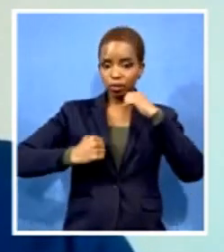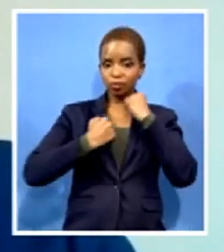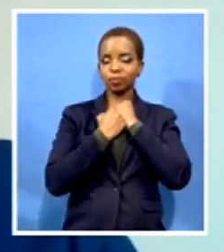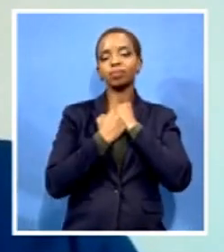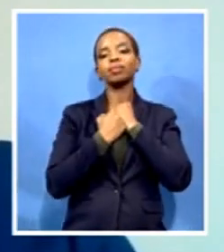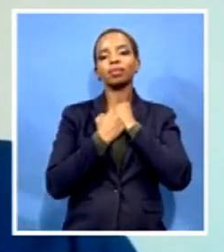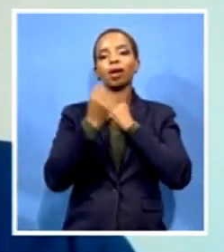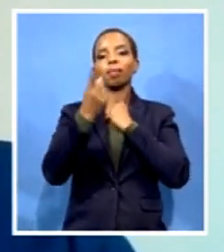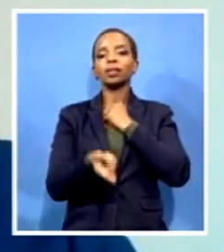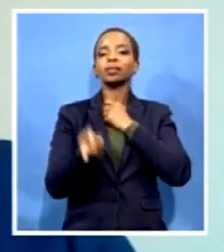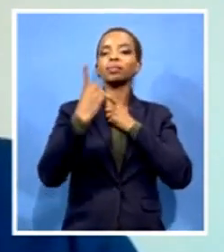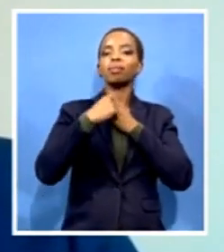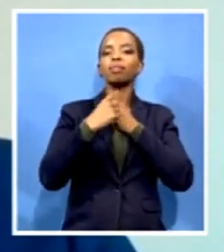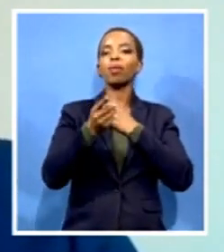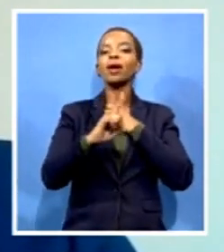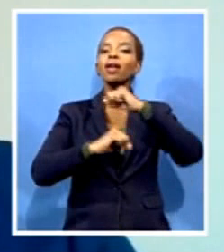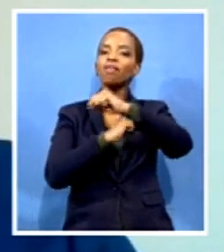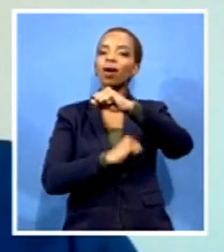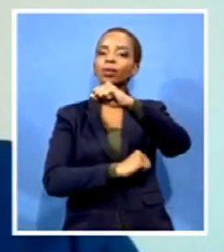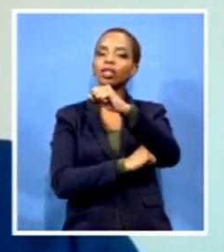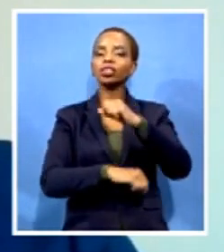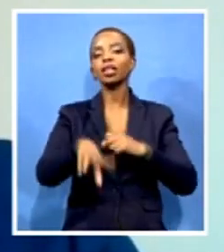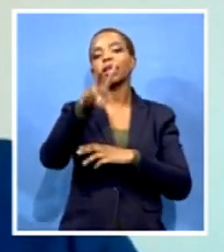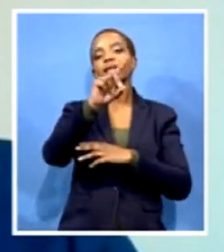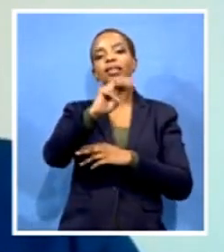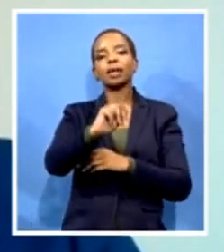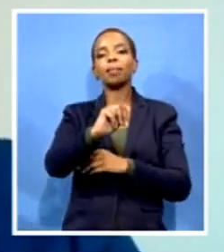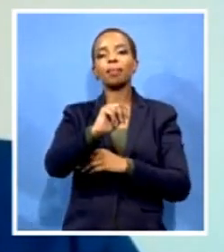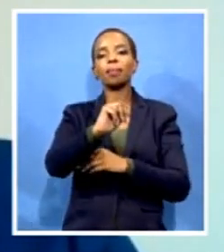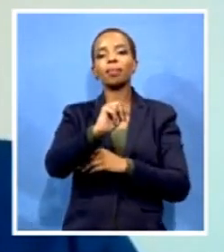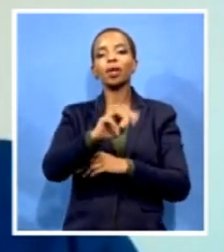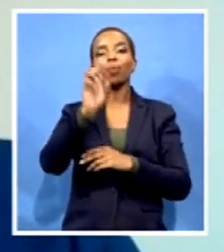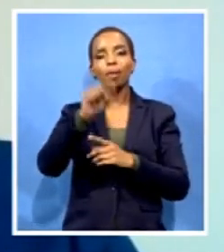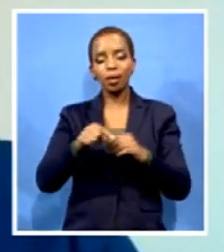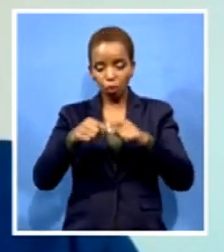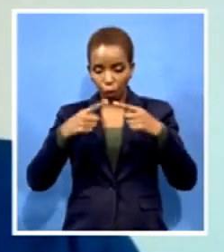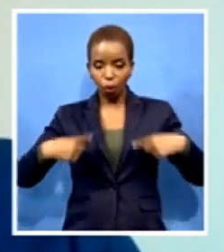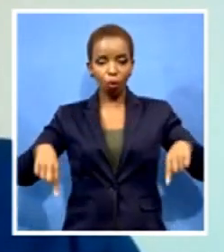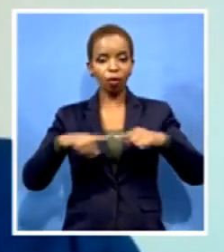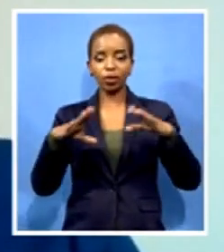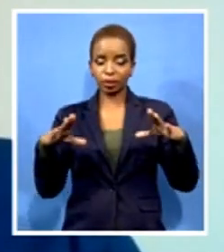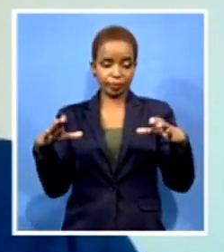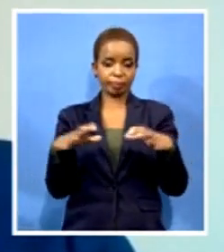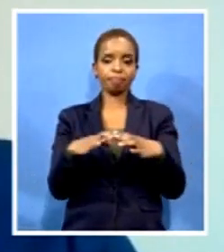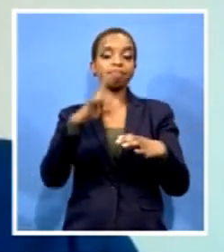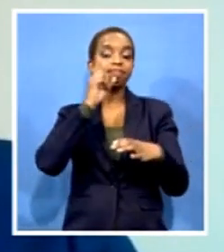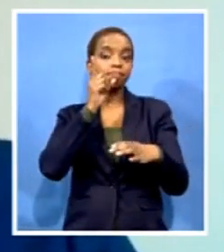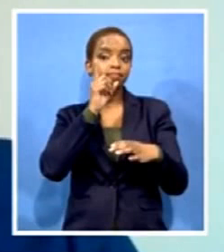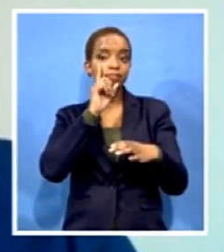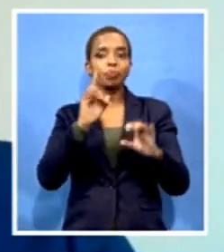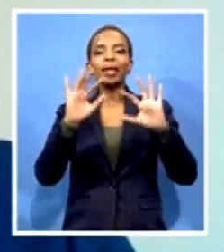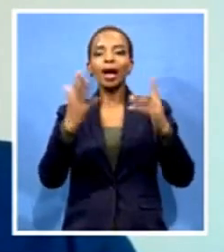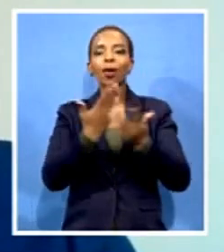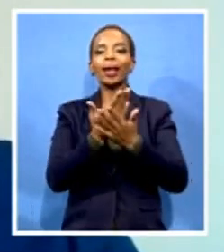with SA Ithute. Let us see how best we can get our learners, to